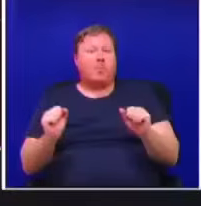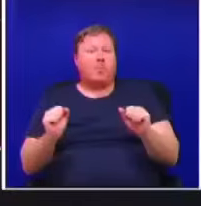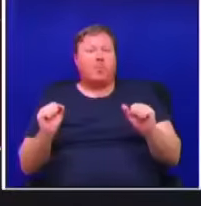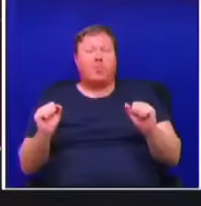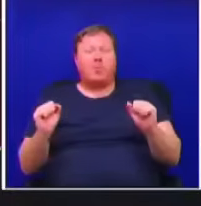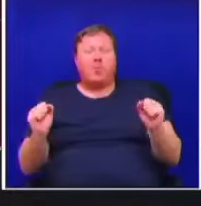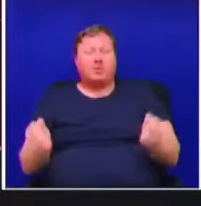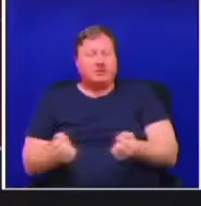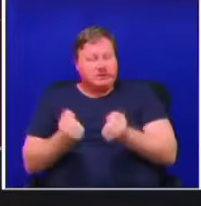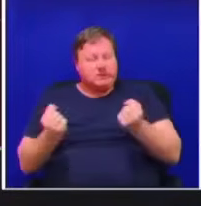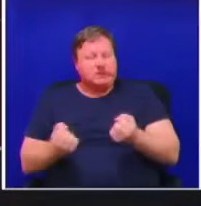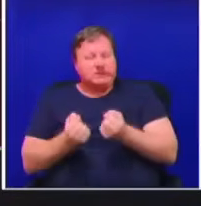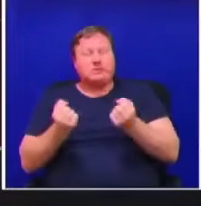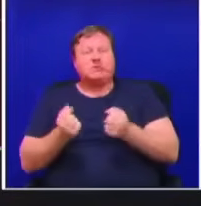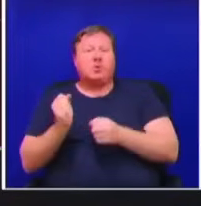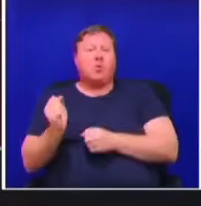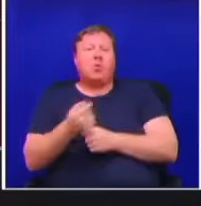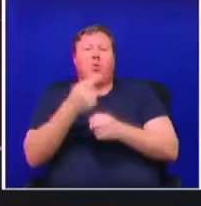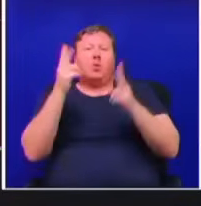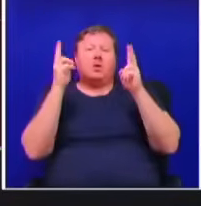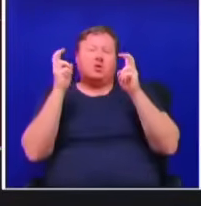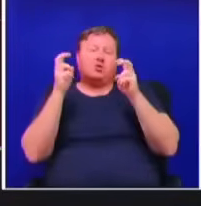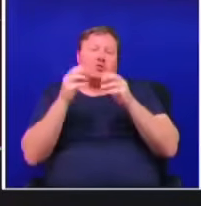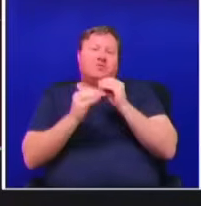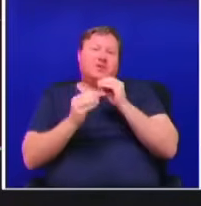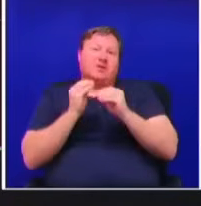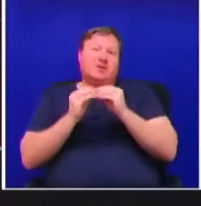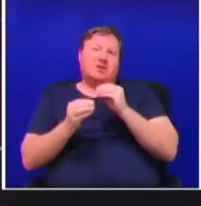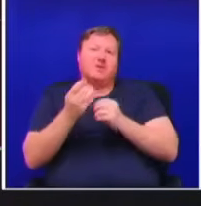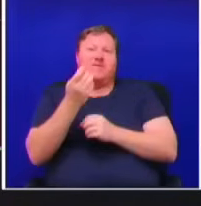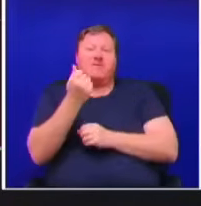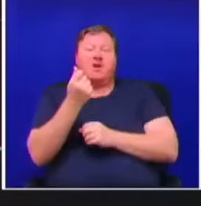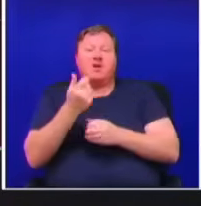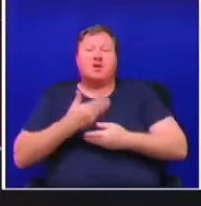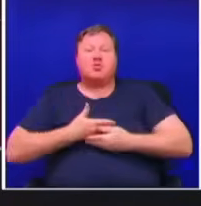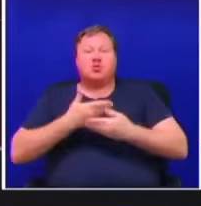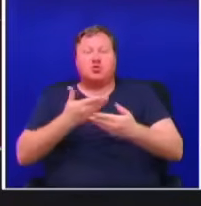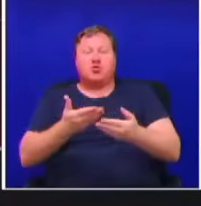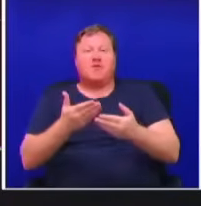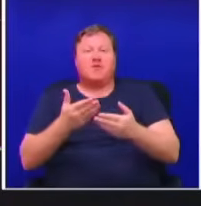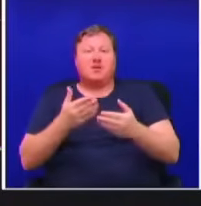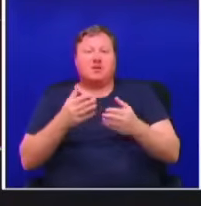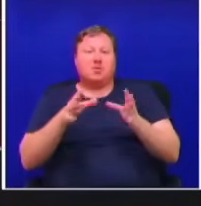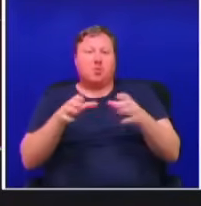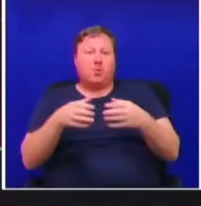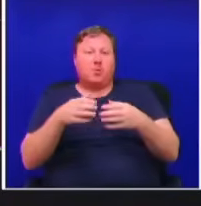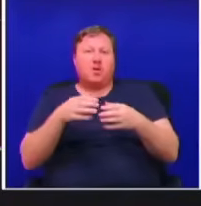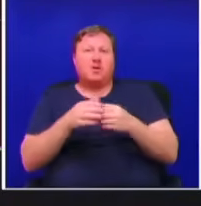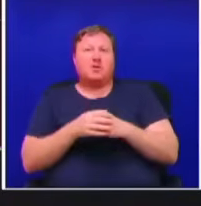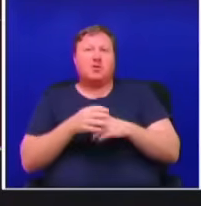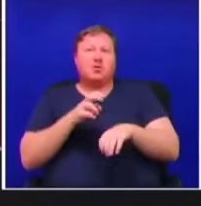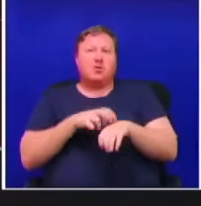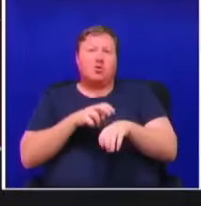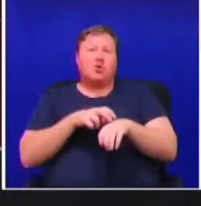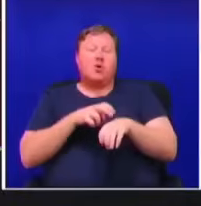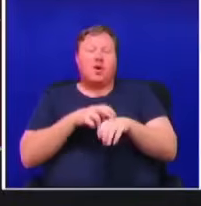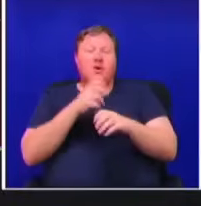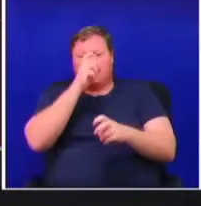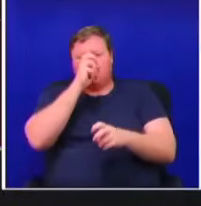matters, and as it is a financial services institution, the requirements are quite